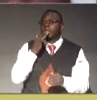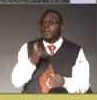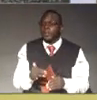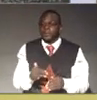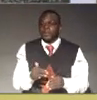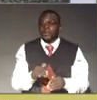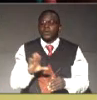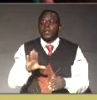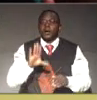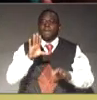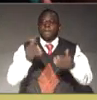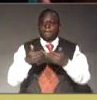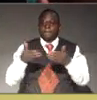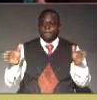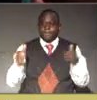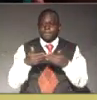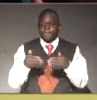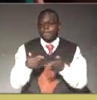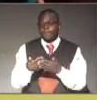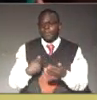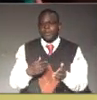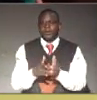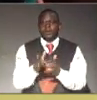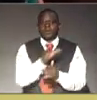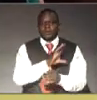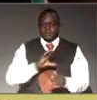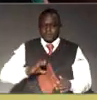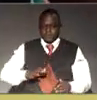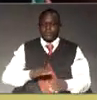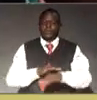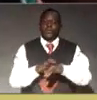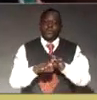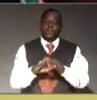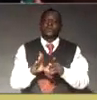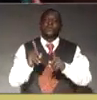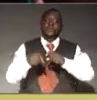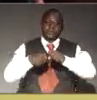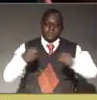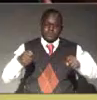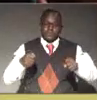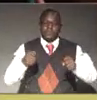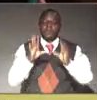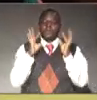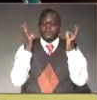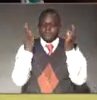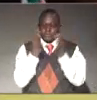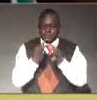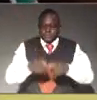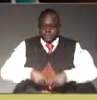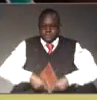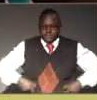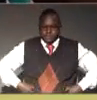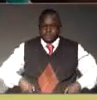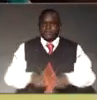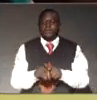on their doors. Before Jesus washed the feet of the disciples, he tied the towel about his waist and